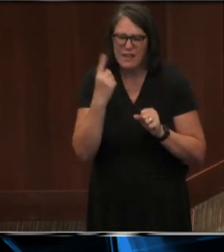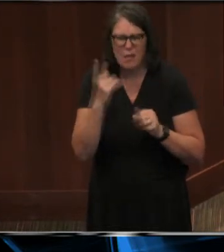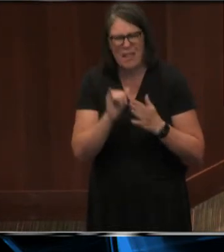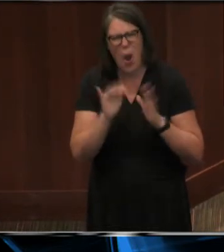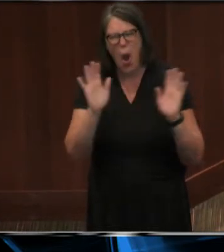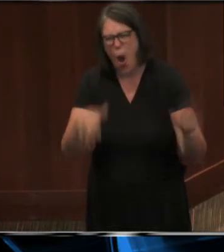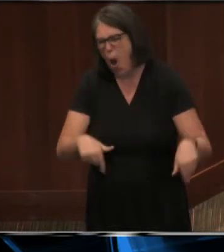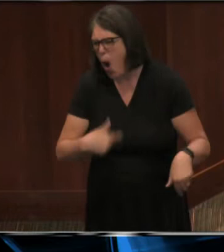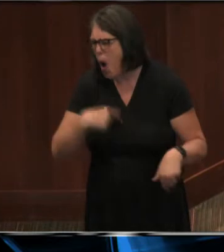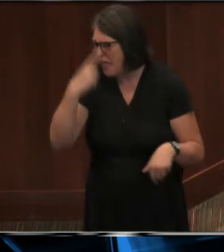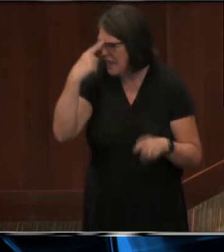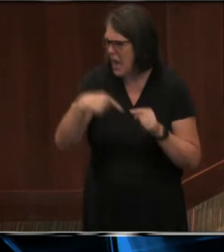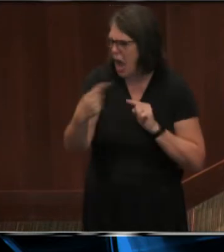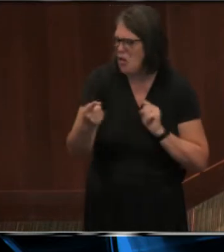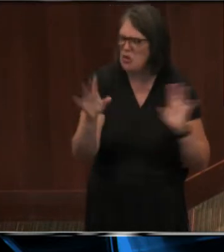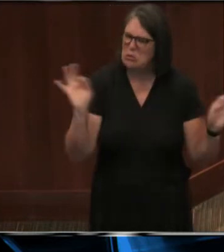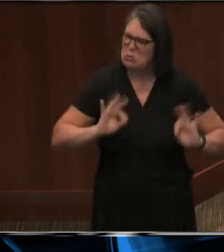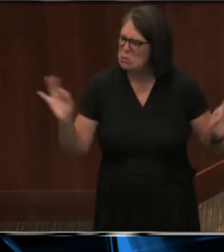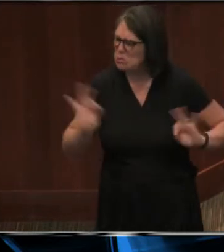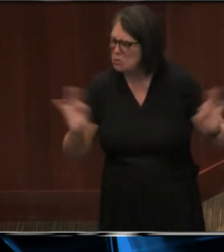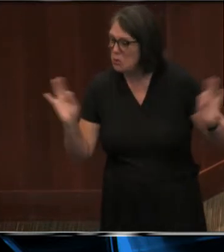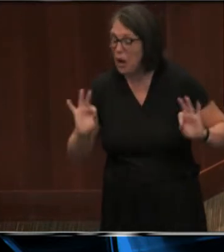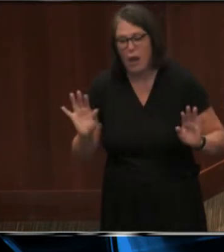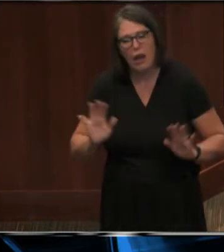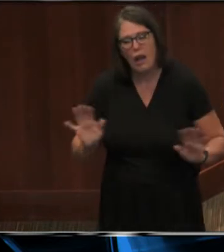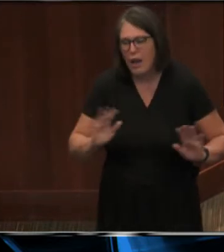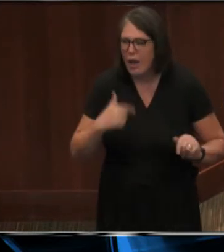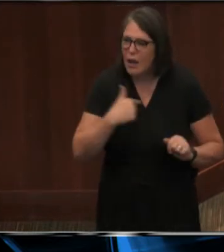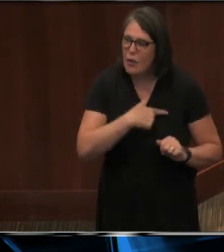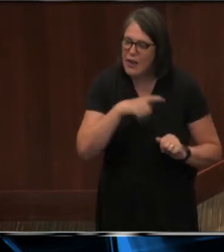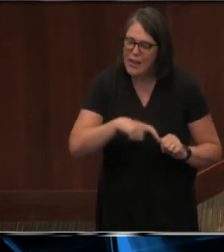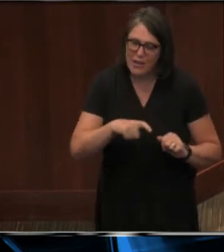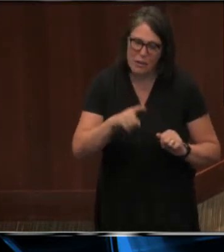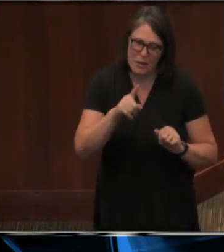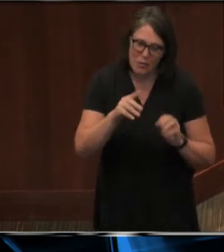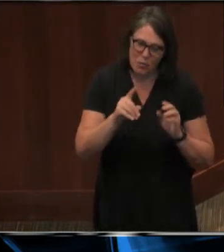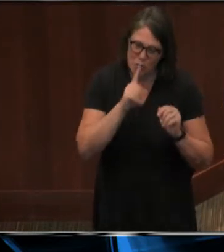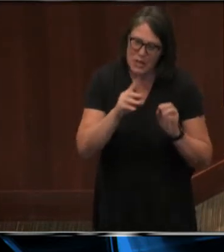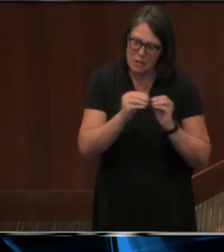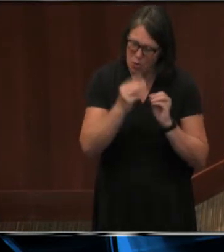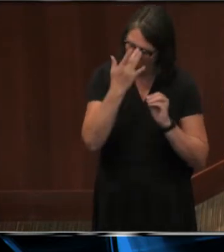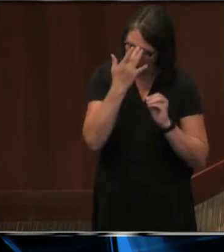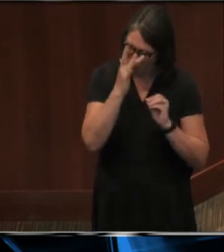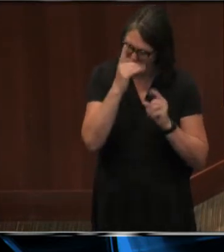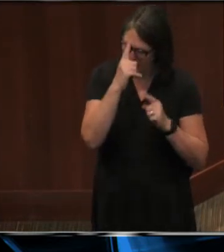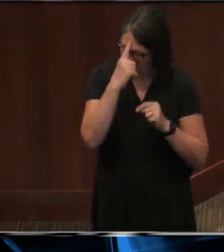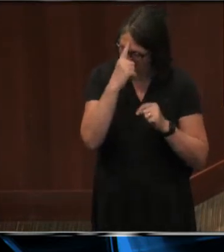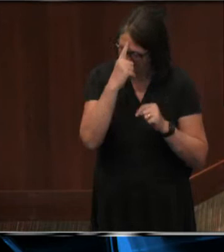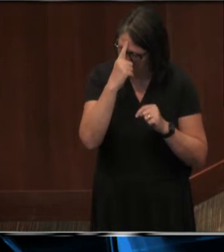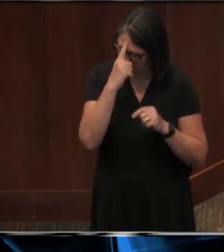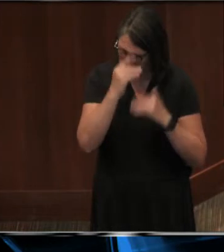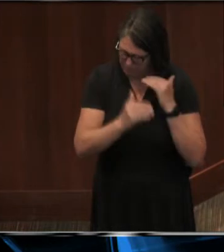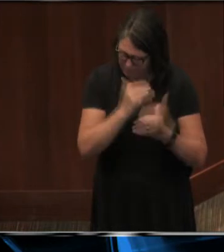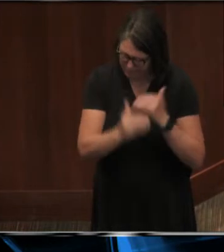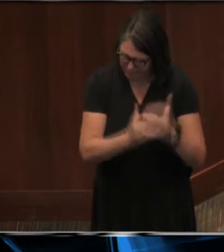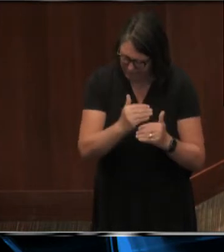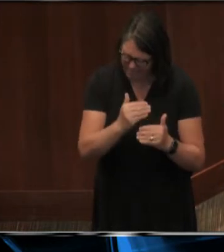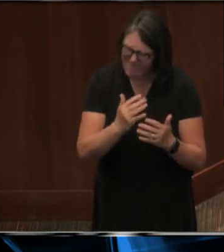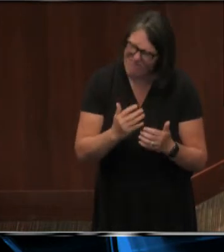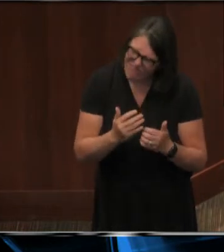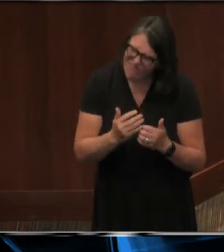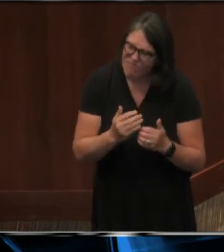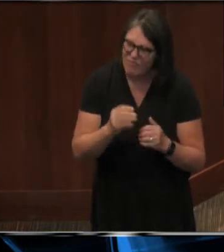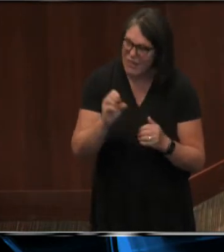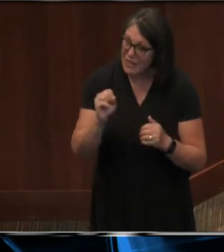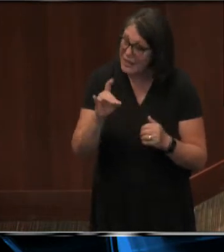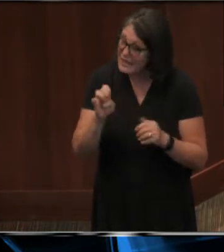I'm sure it's just probably allergies. We really need to be a little more prudent and think through what are the